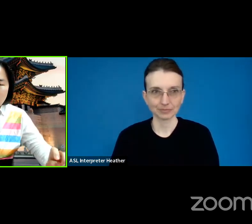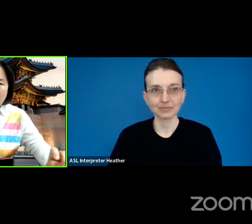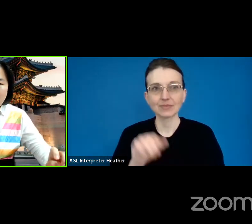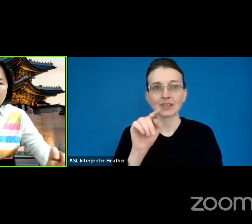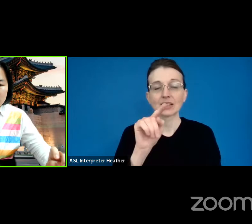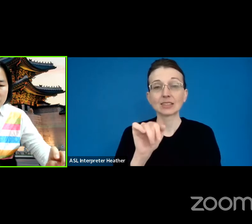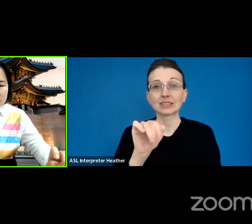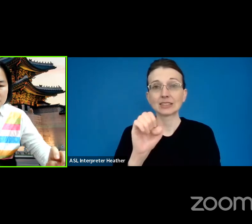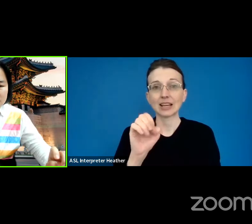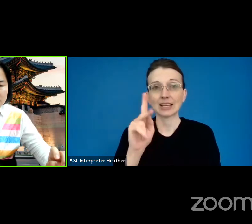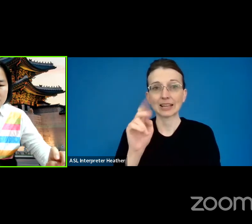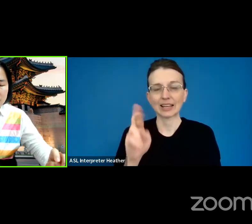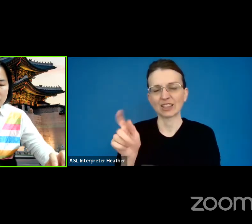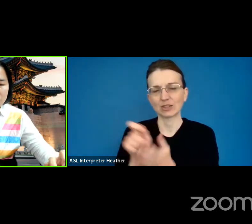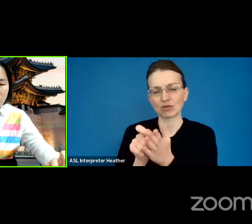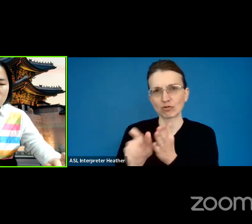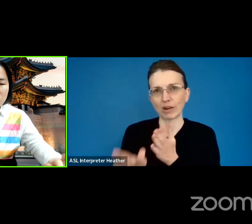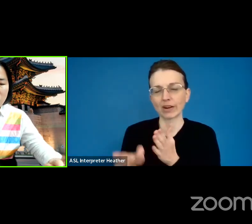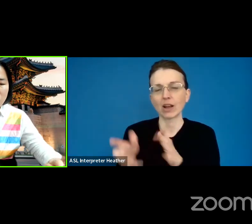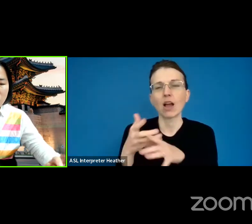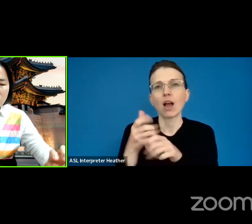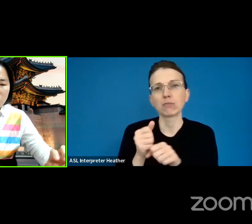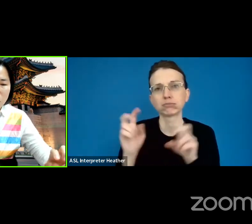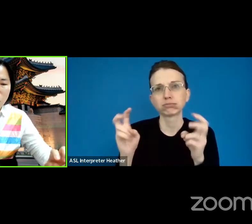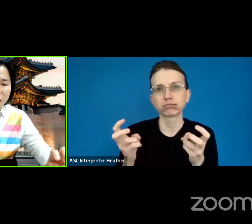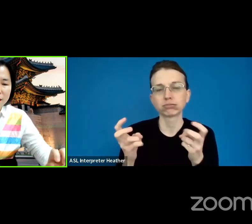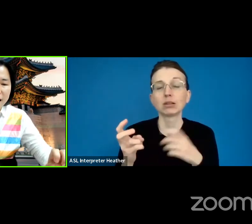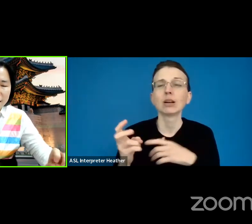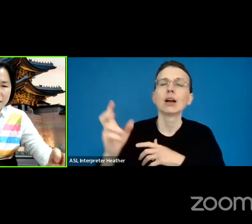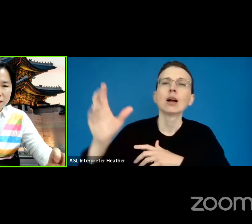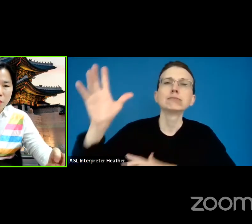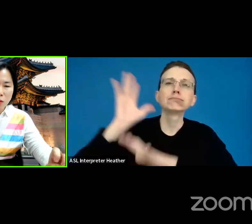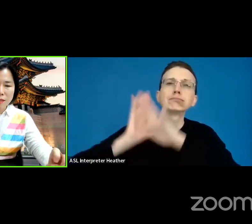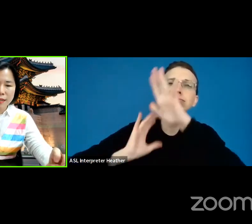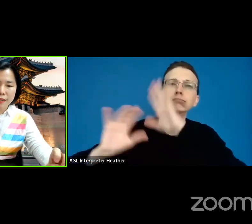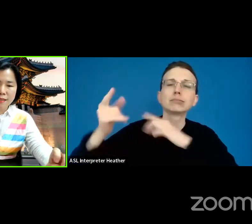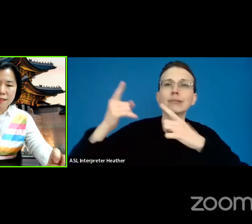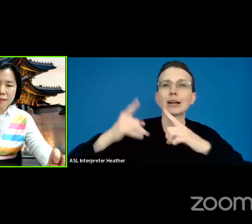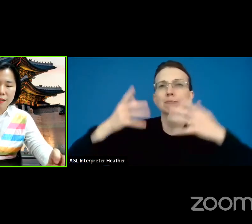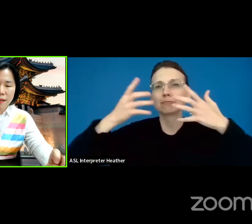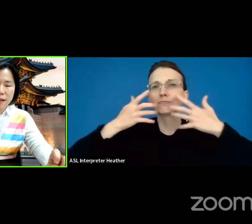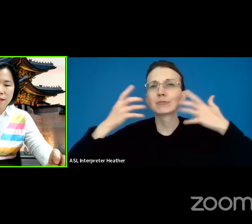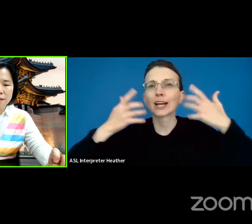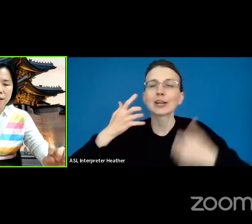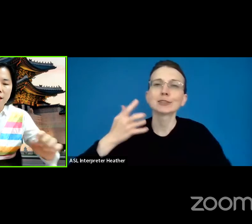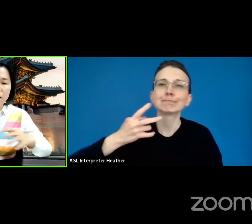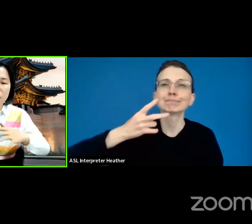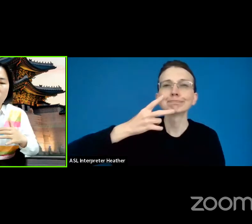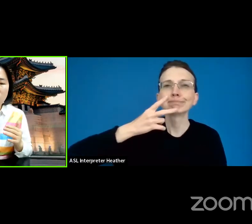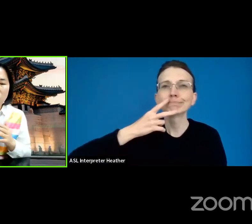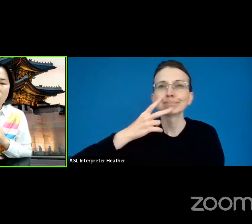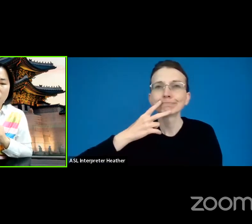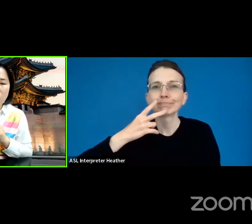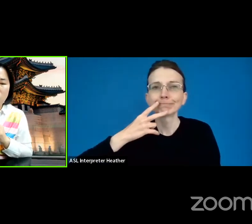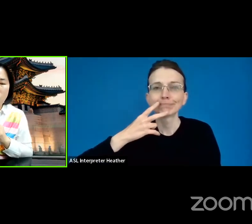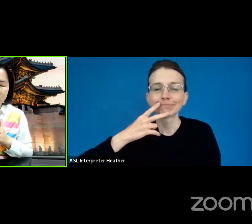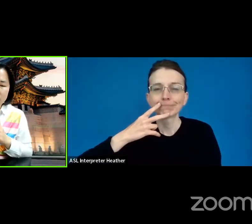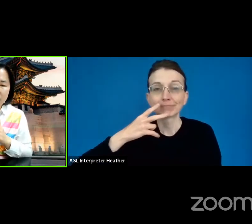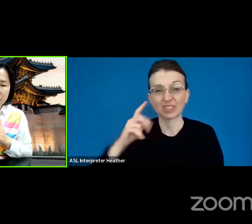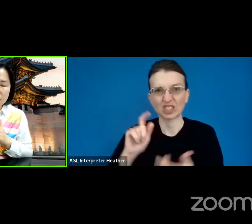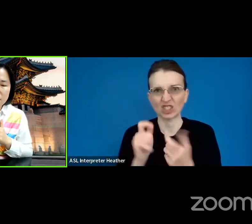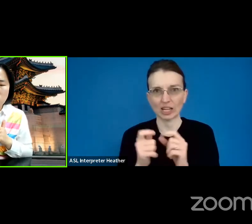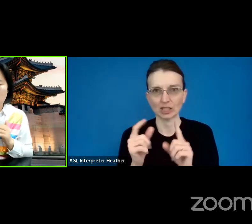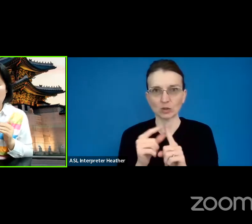Tekela paraphrases long, long ago when tigers smoked cigarettes as long, long ago